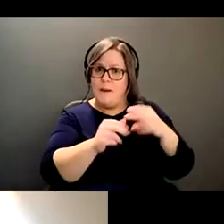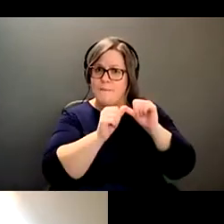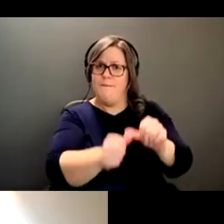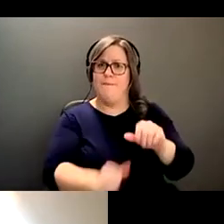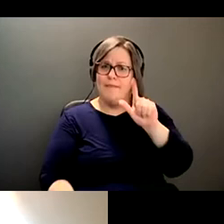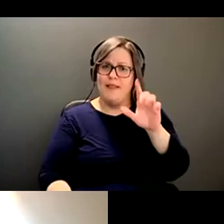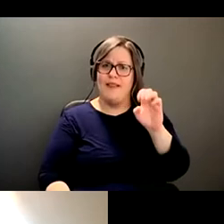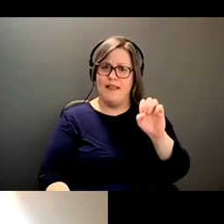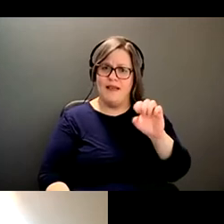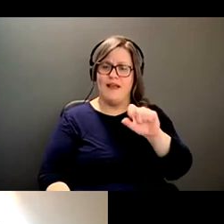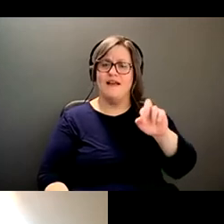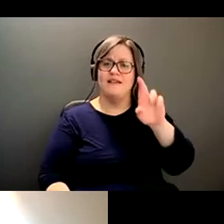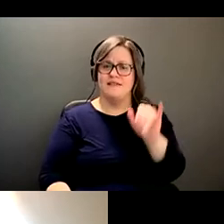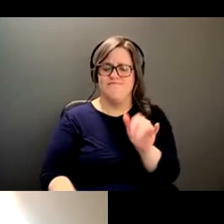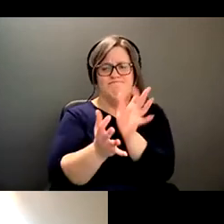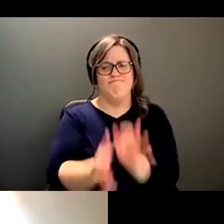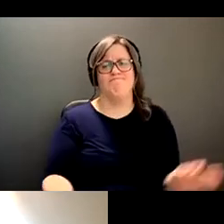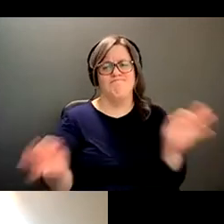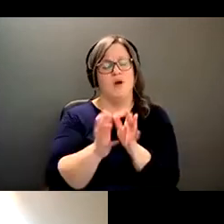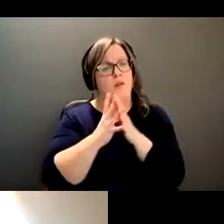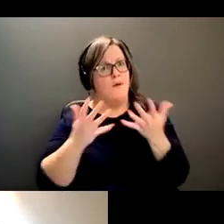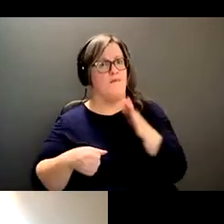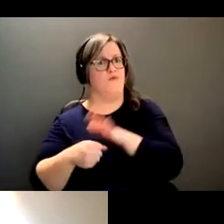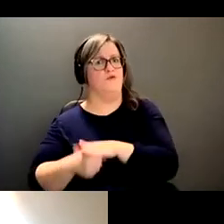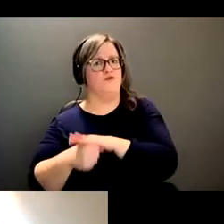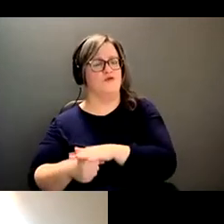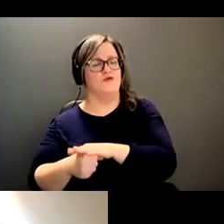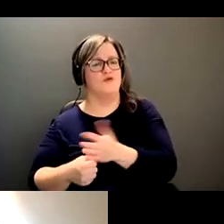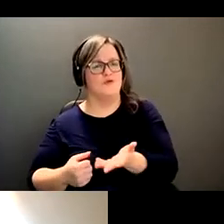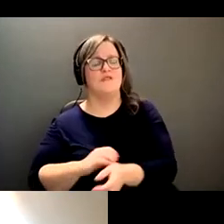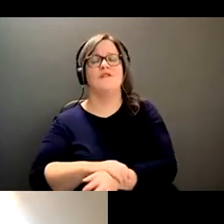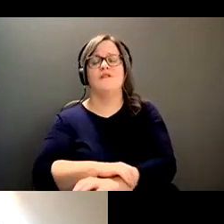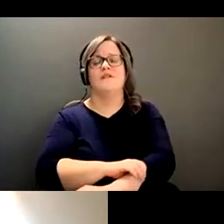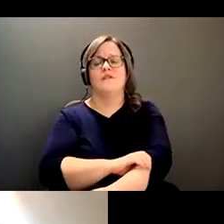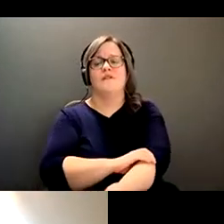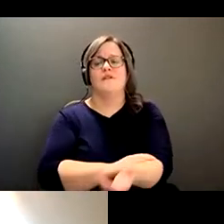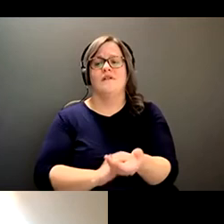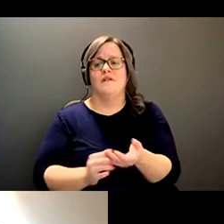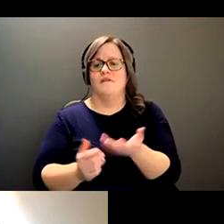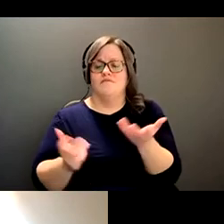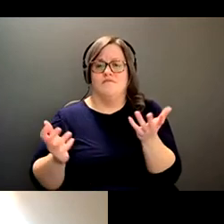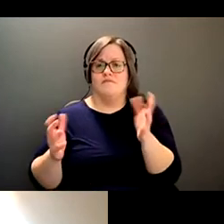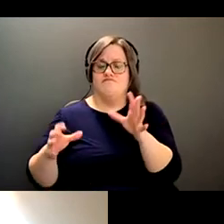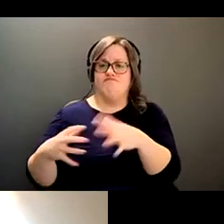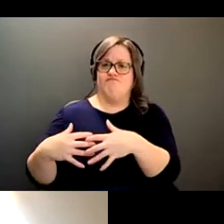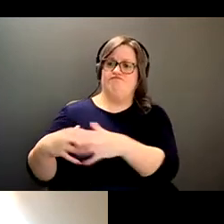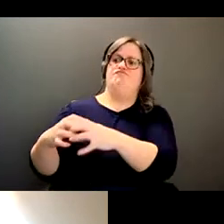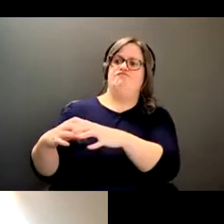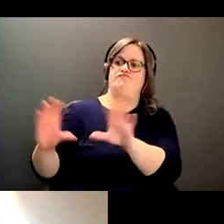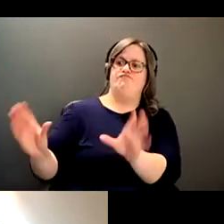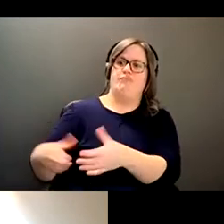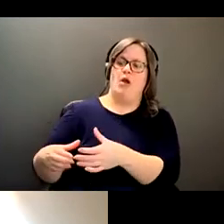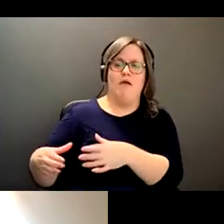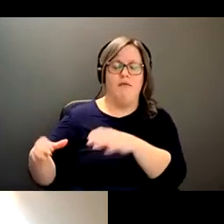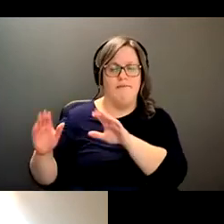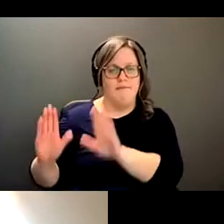it makes sense, you know, you bring this thing into life and you see this amazing project materialize and you love